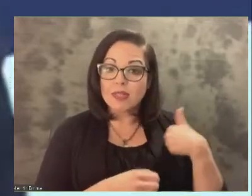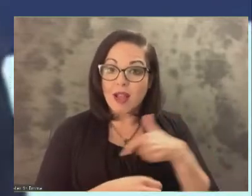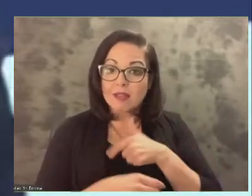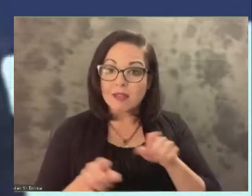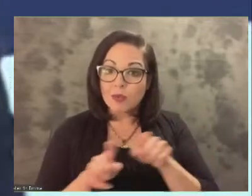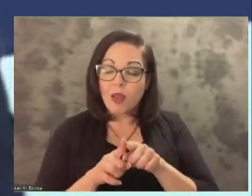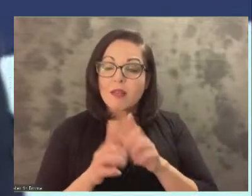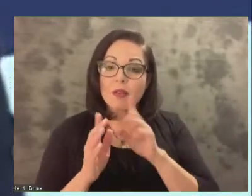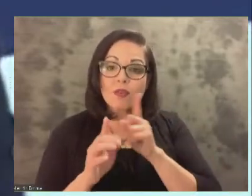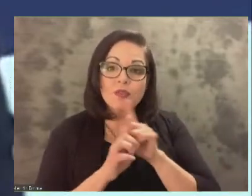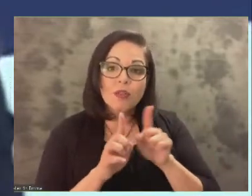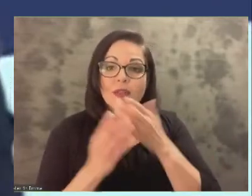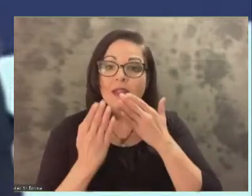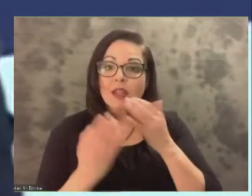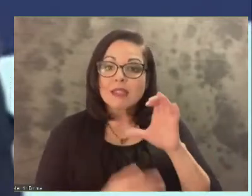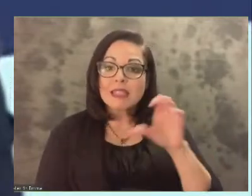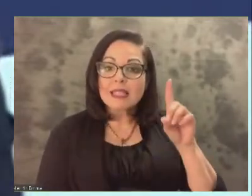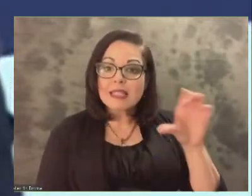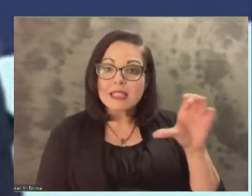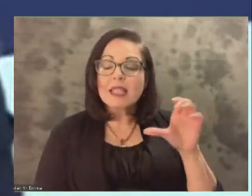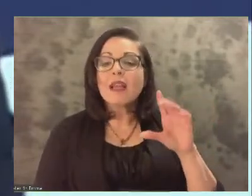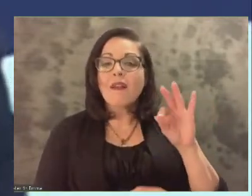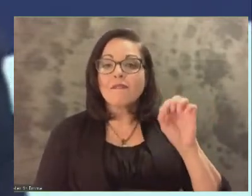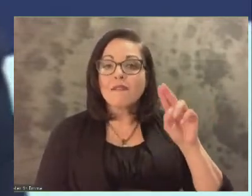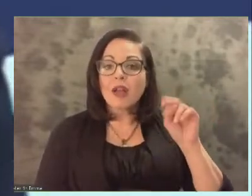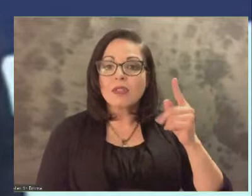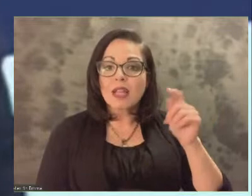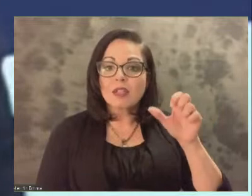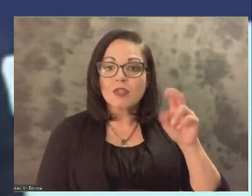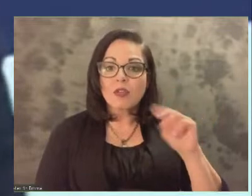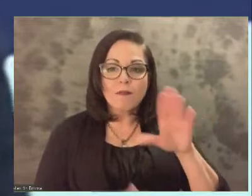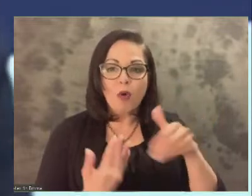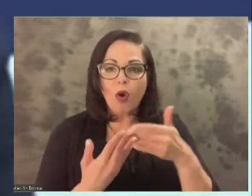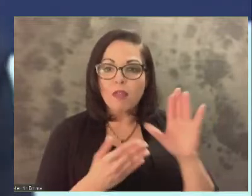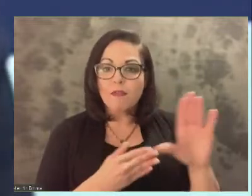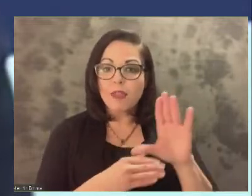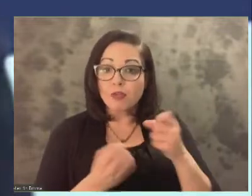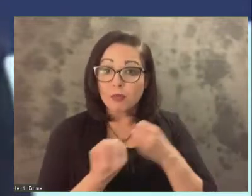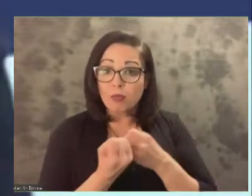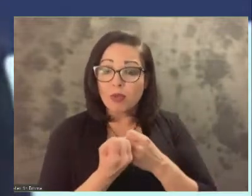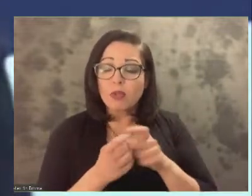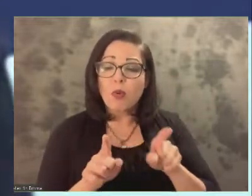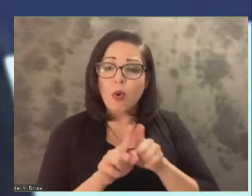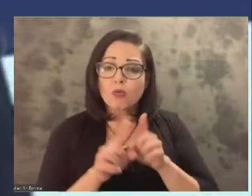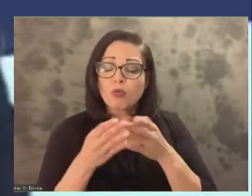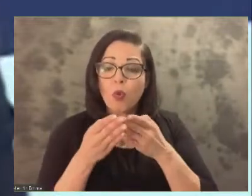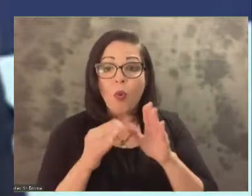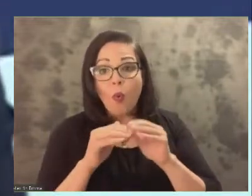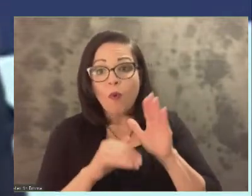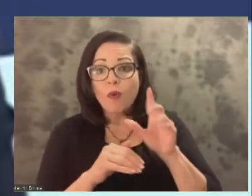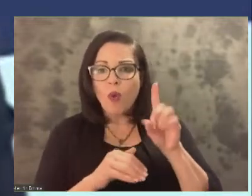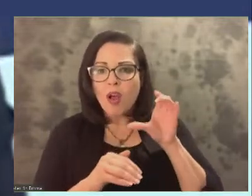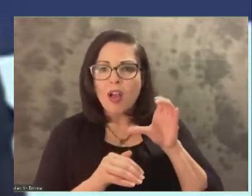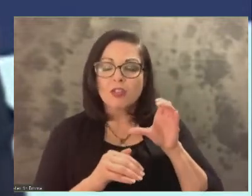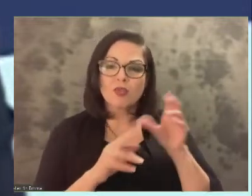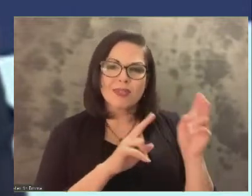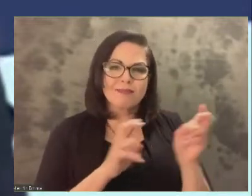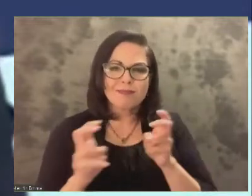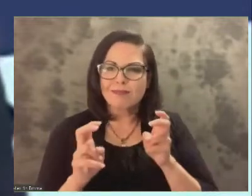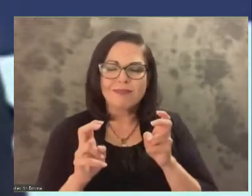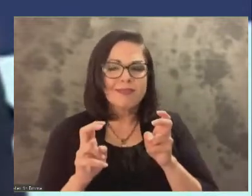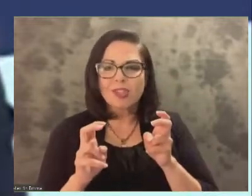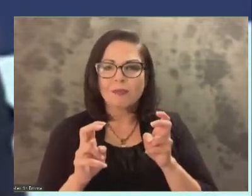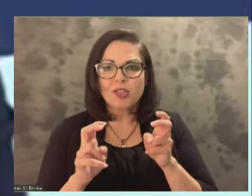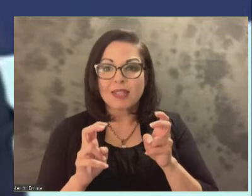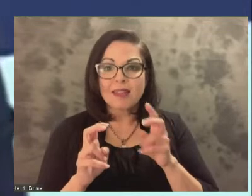to the CDC Foundation and federal staff team for all of their support. And to the over 100 subject matter experts